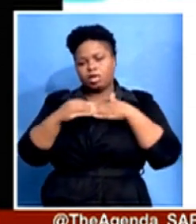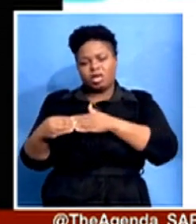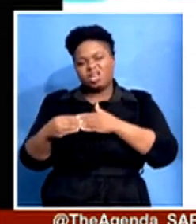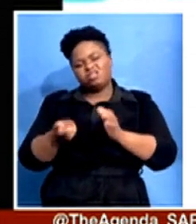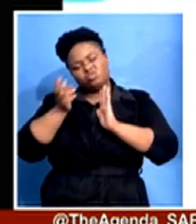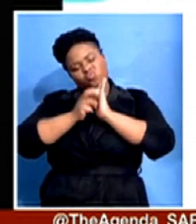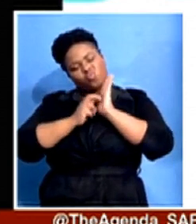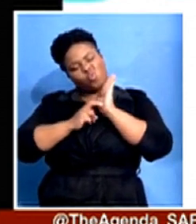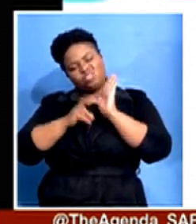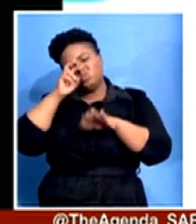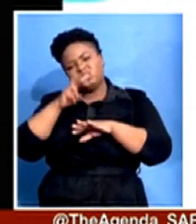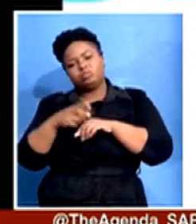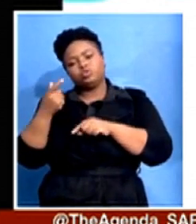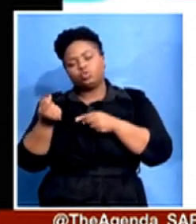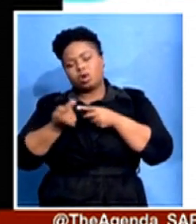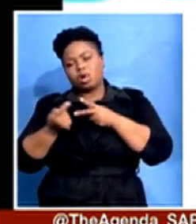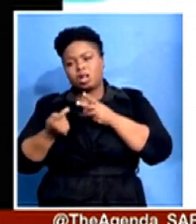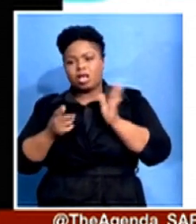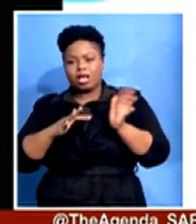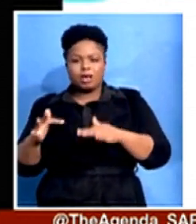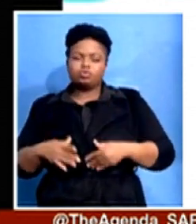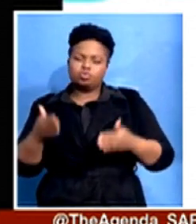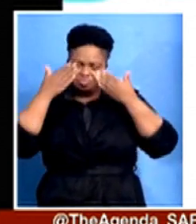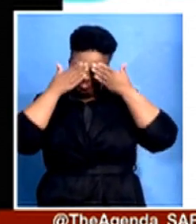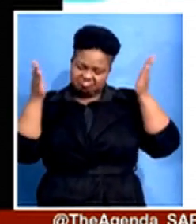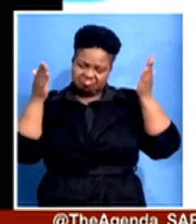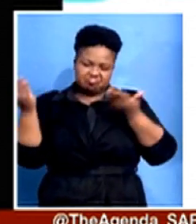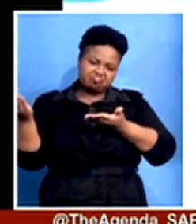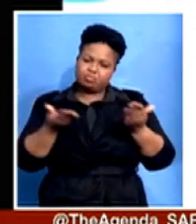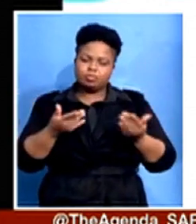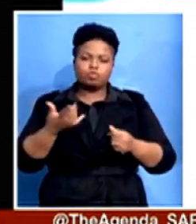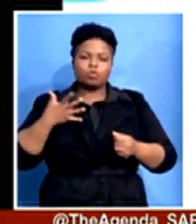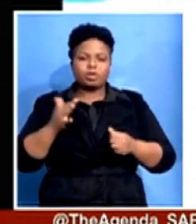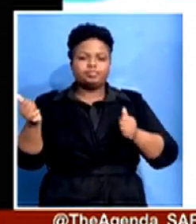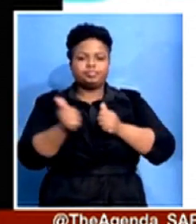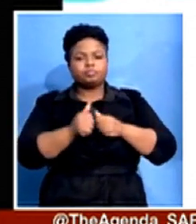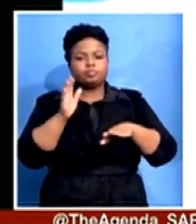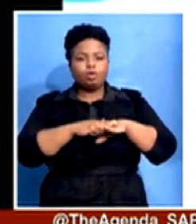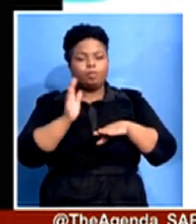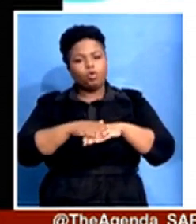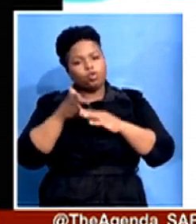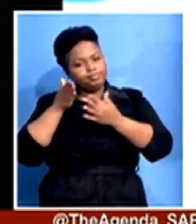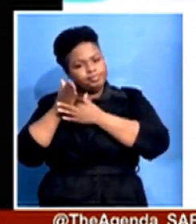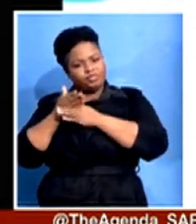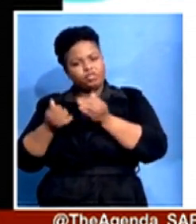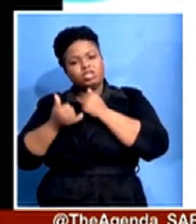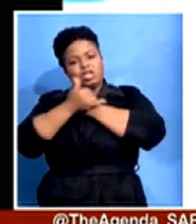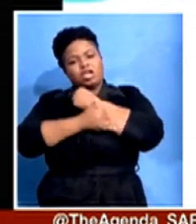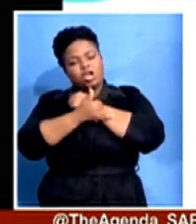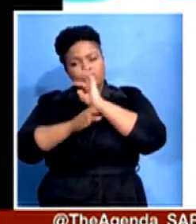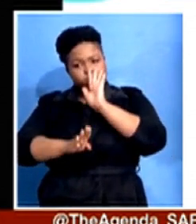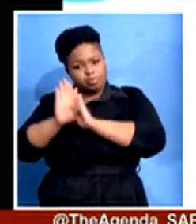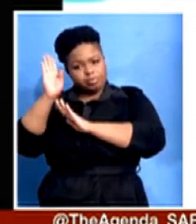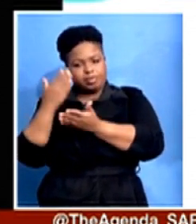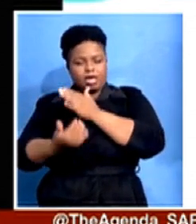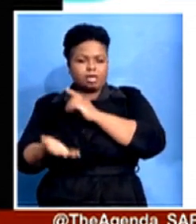really open as SAHPRA to say we want to be an enabler to the country achieving its objectives of building local